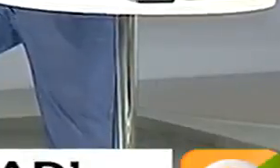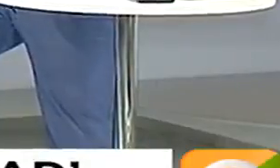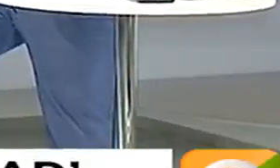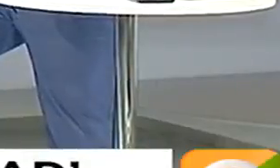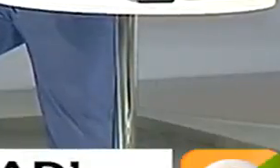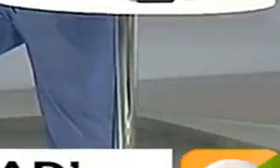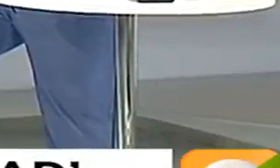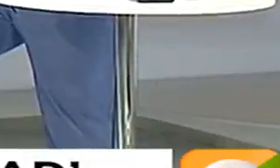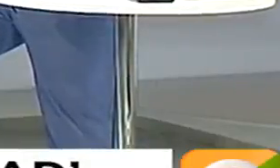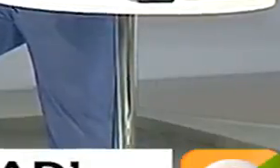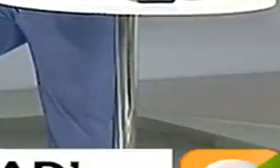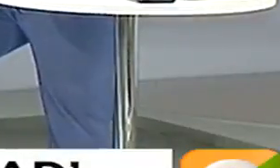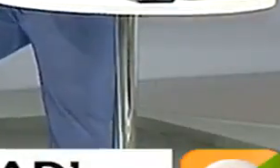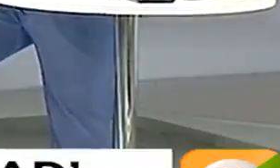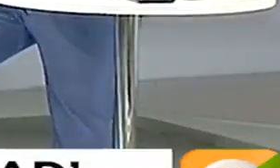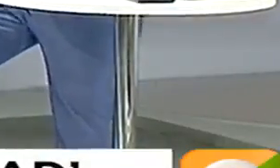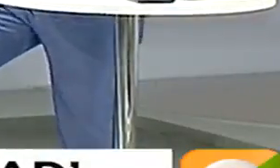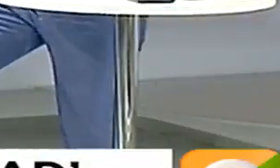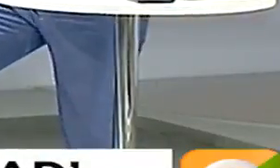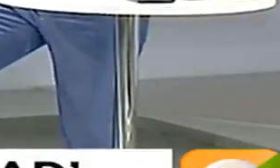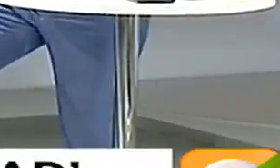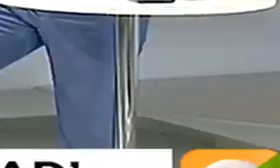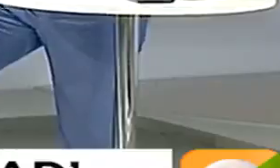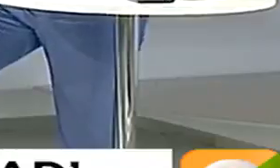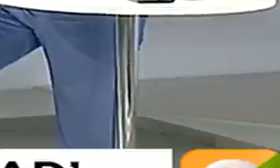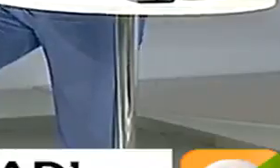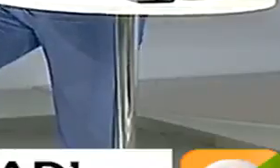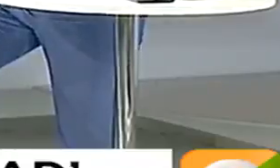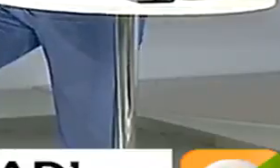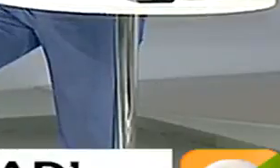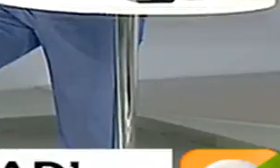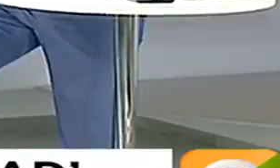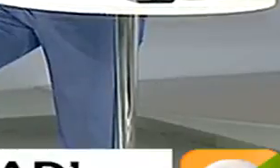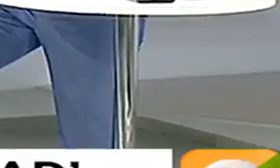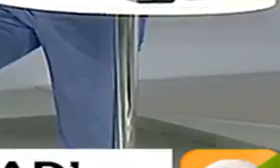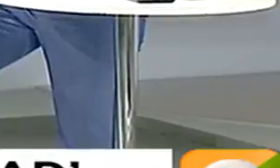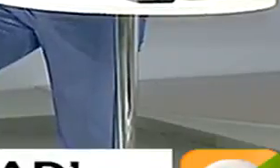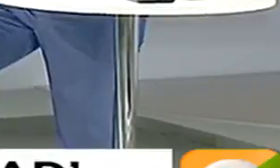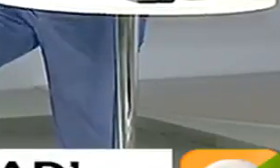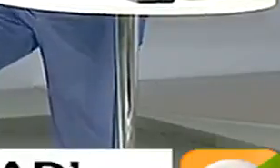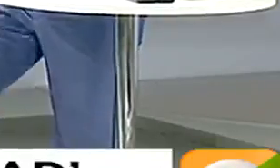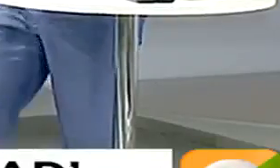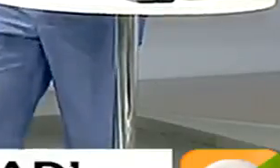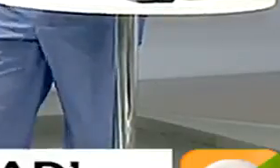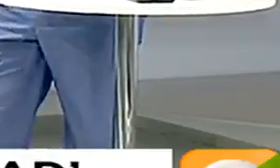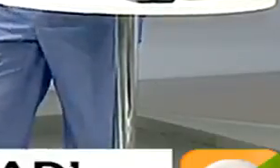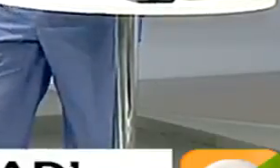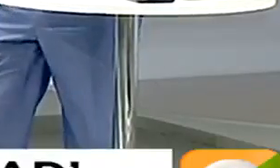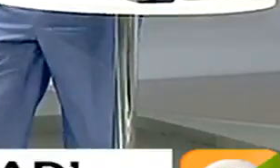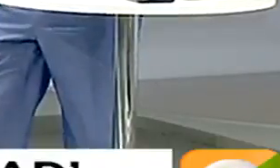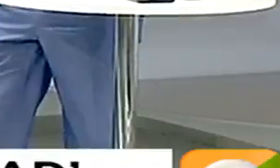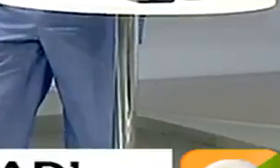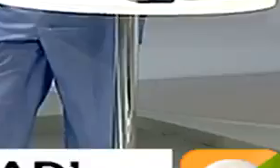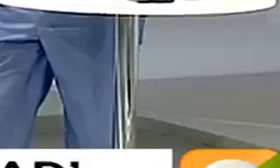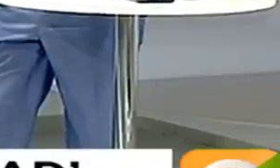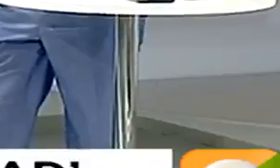And this is why we're starting this story with an apology, because during our earlier broadcast at 7 p.m., we inadvertently used the wrong